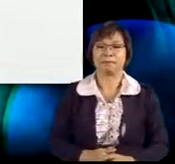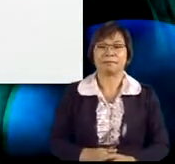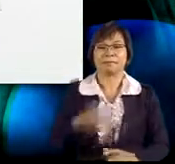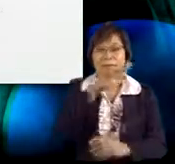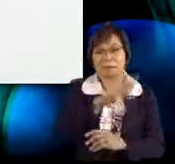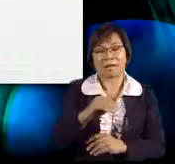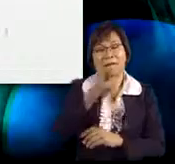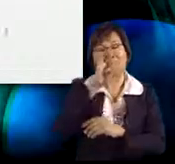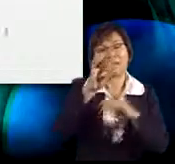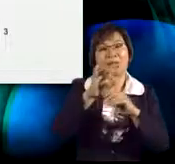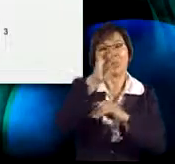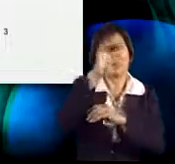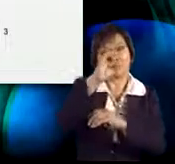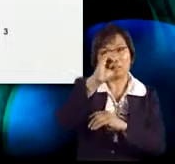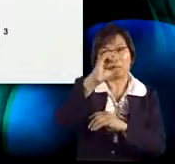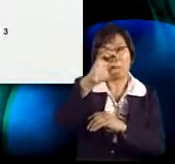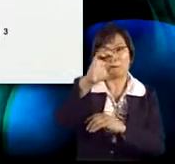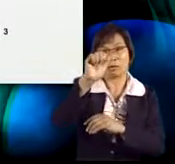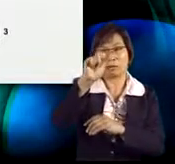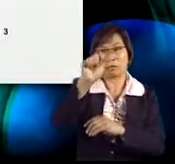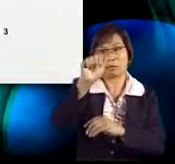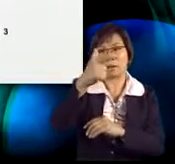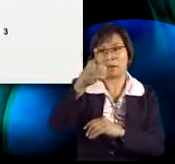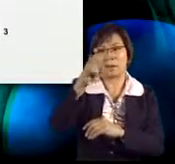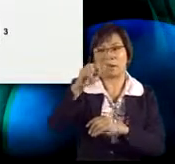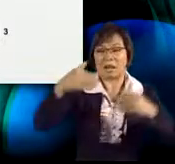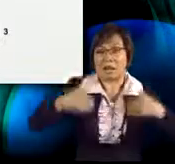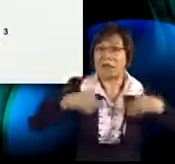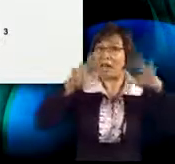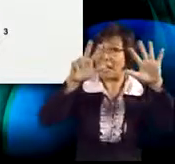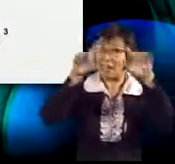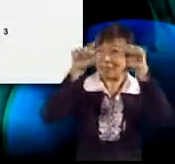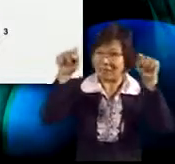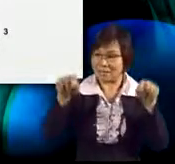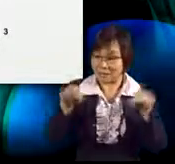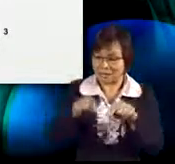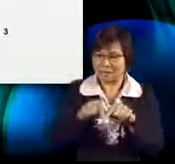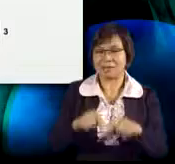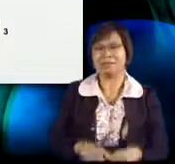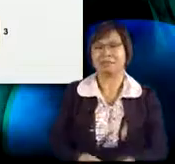And octagons, which have 8 sides.